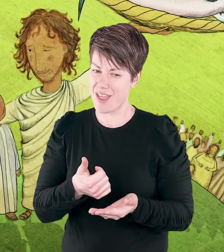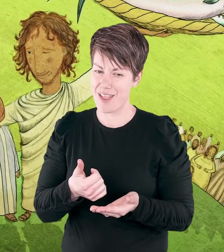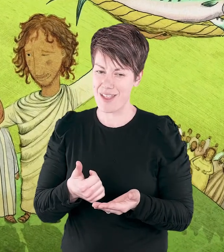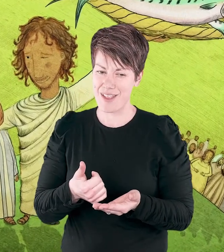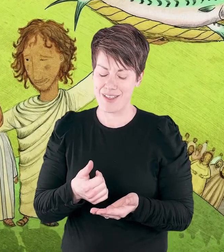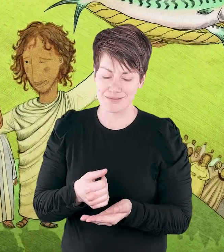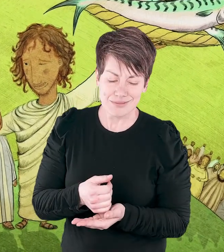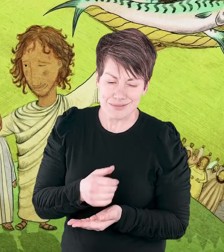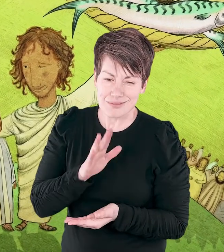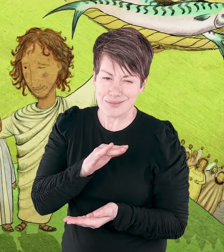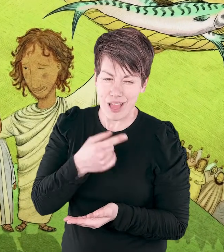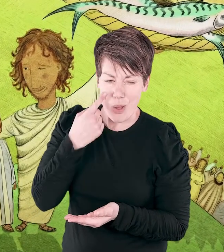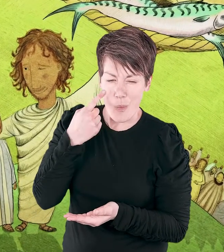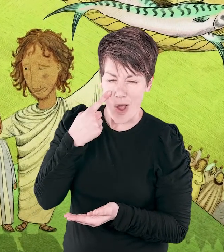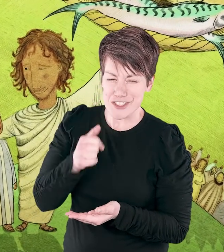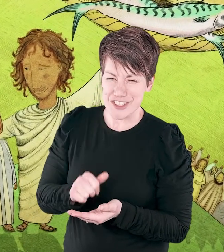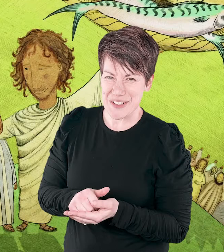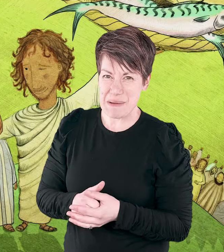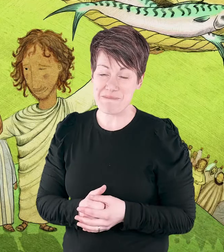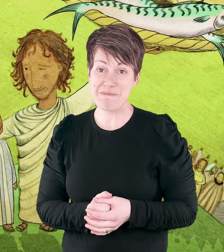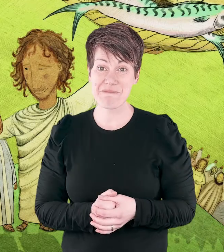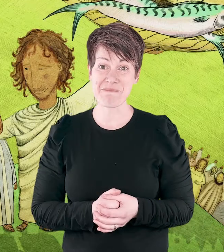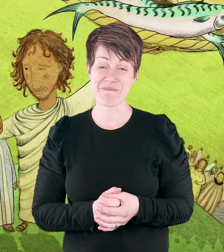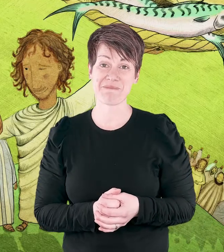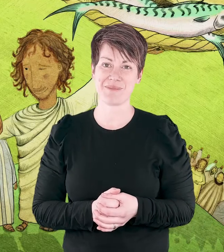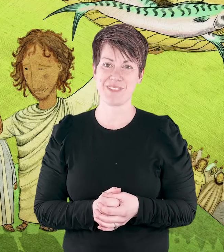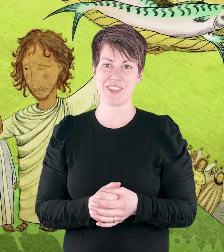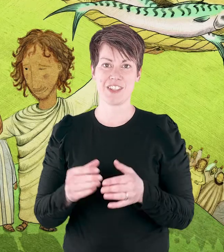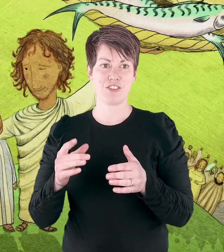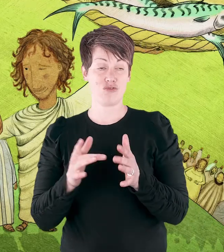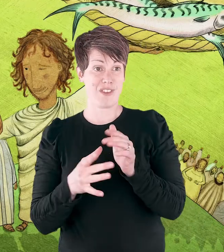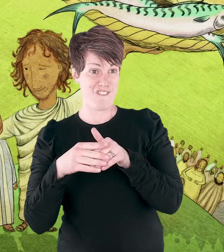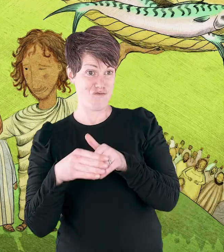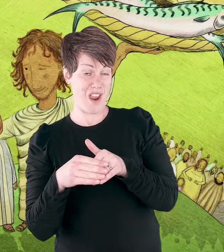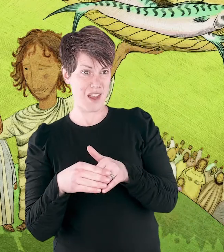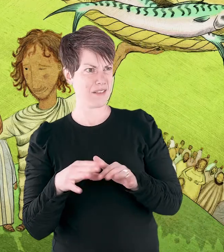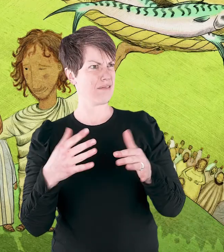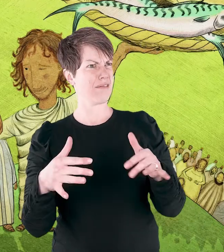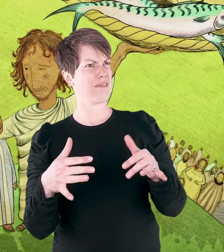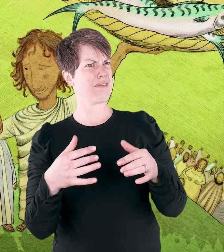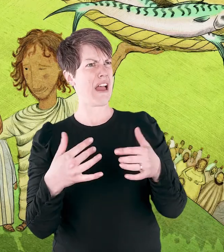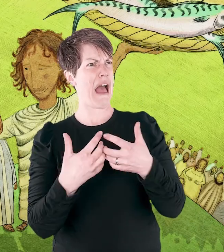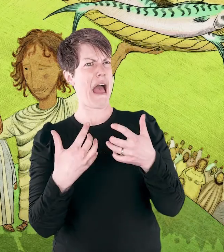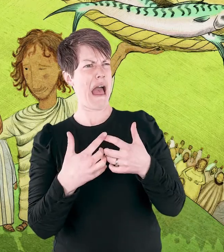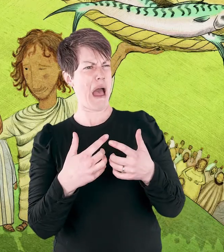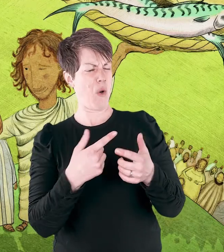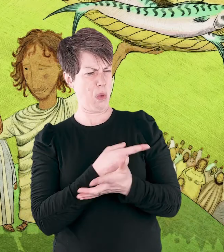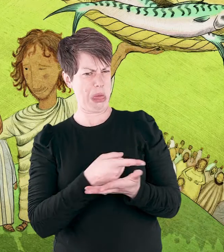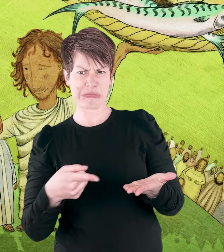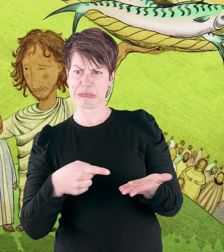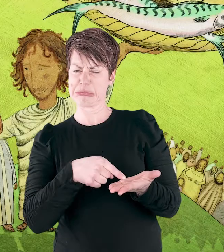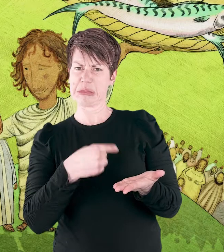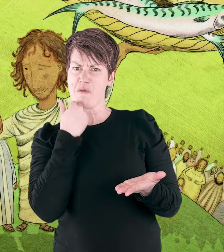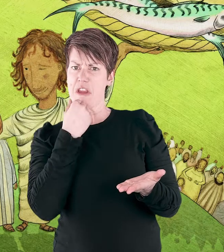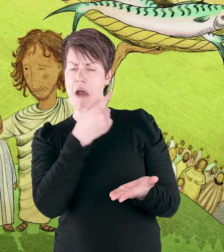and whispered in his ear, "Watch." Jesus' friends said, How in the world will